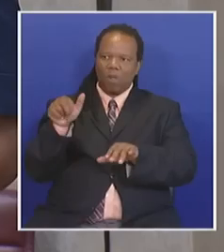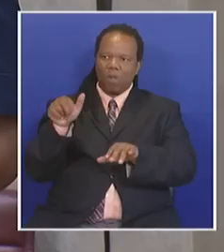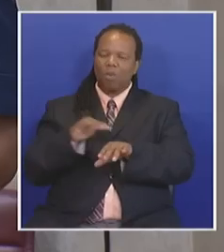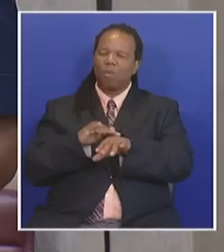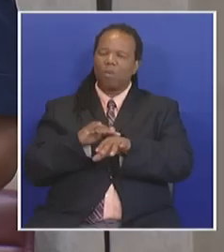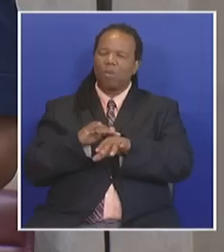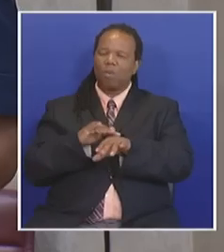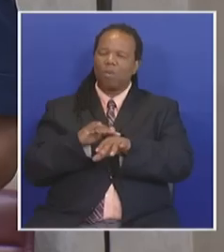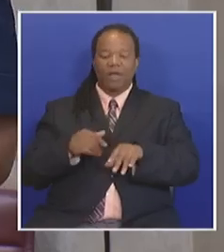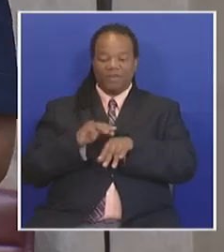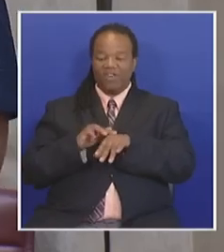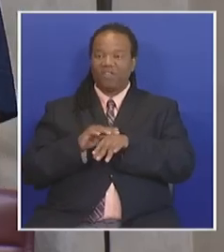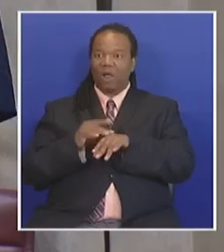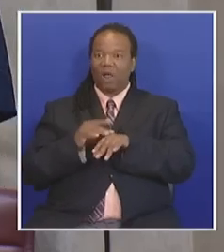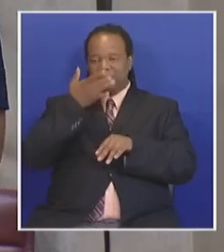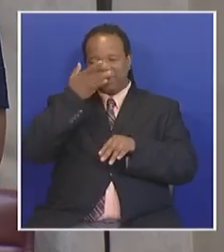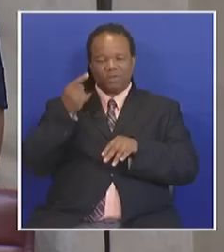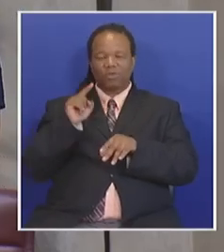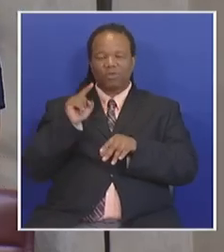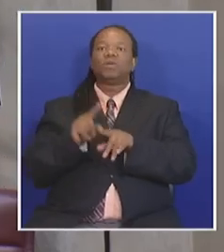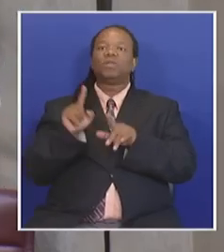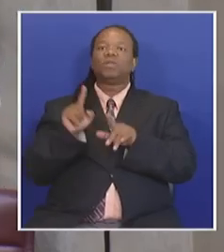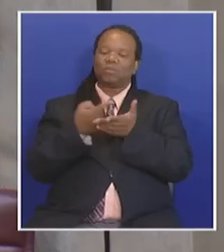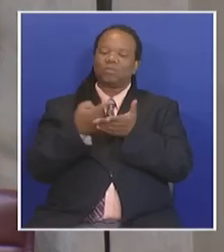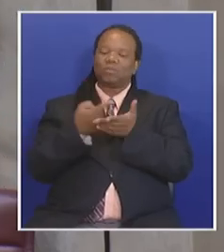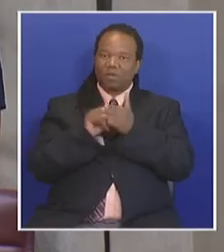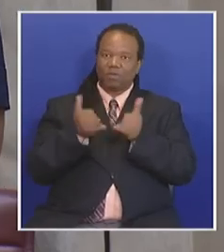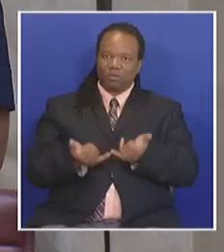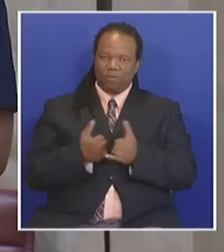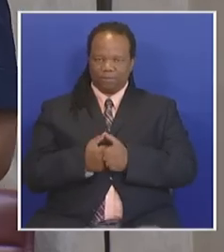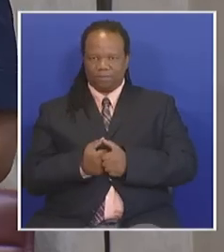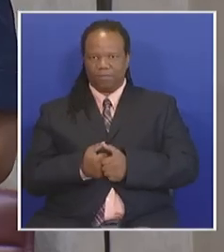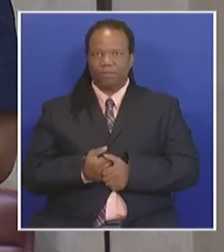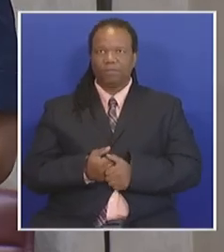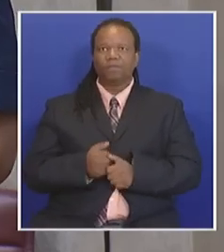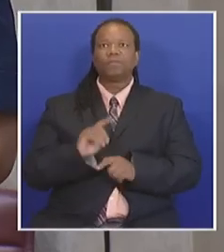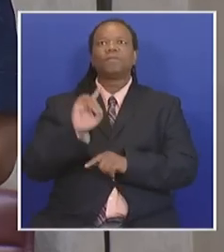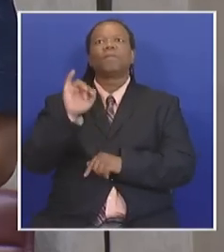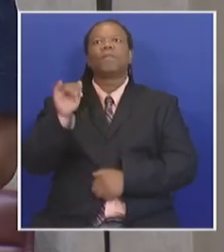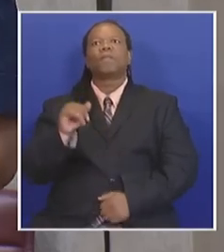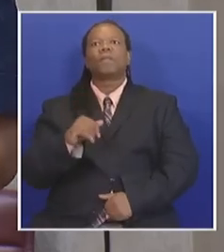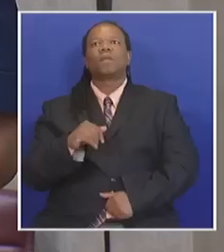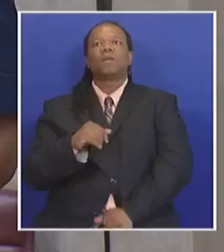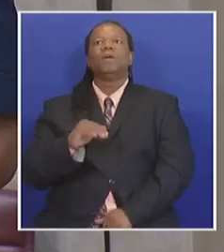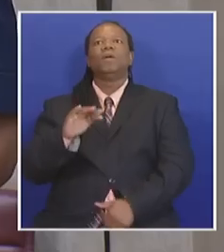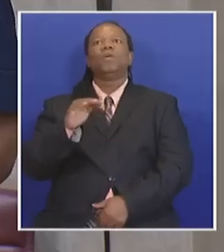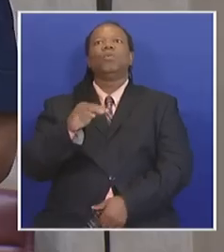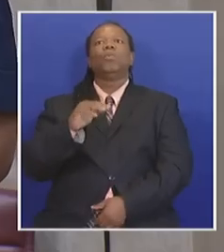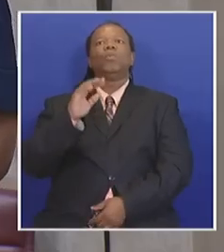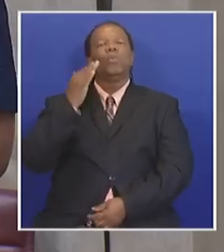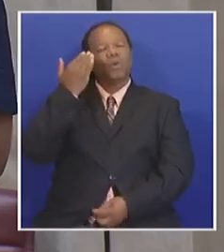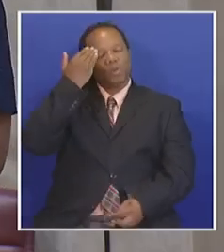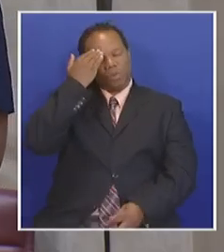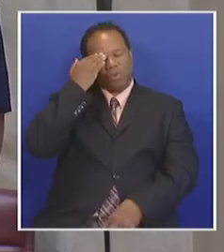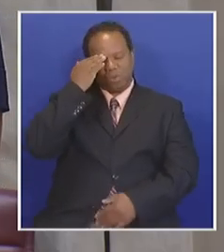prejudice, which is the subject of our debate today. We knew at the moment under the sunny African skies that Boutros